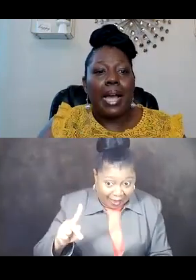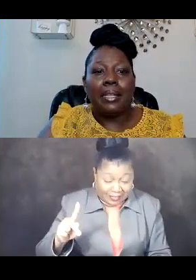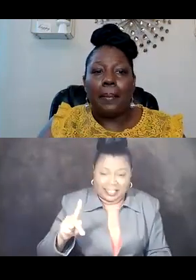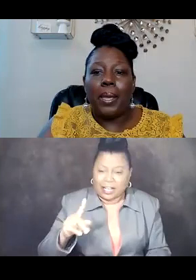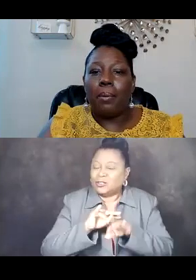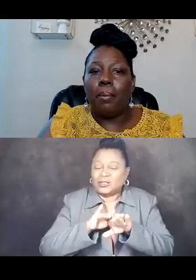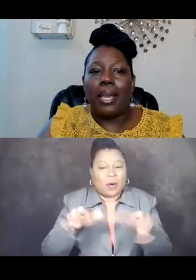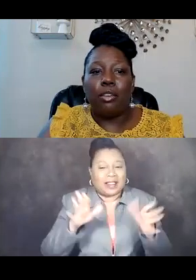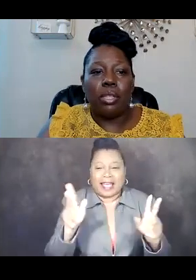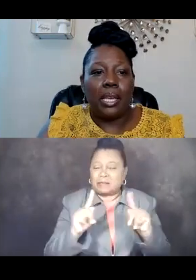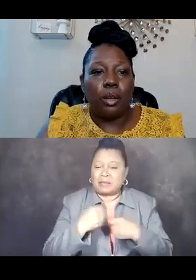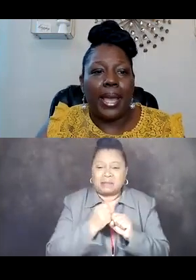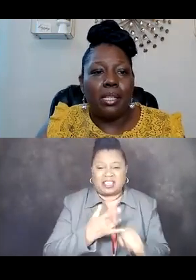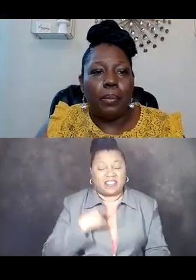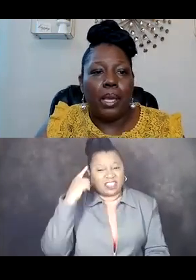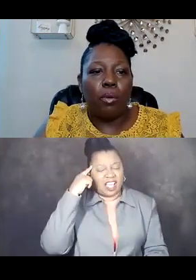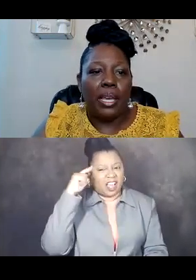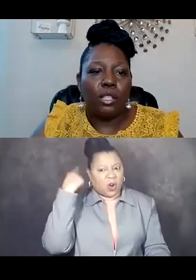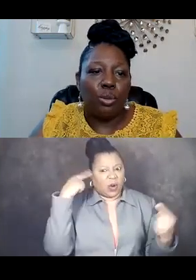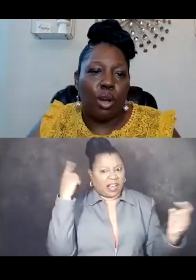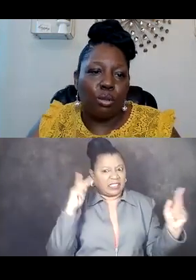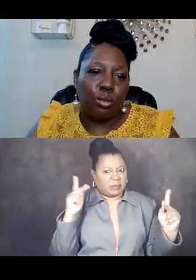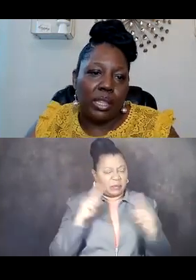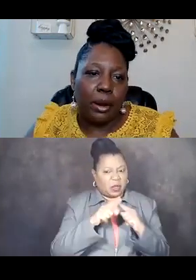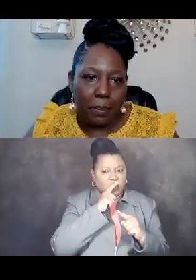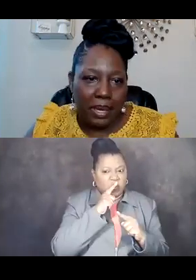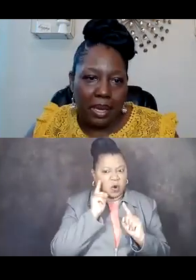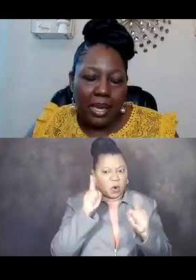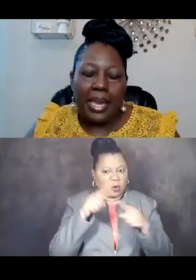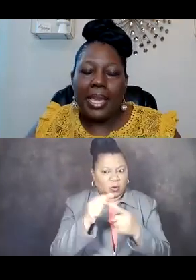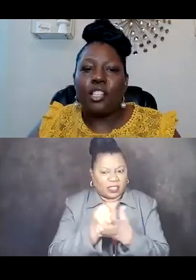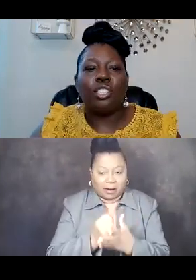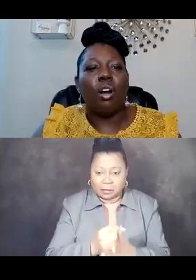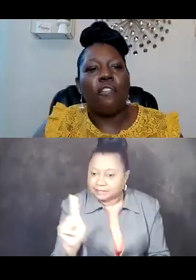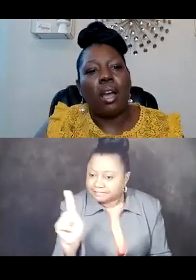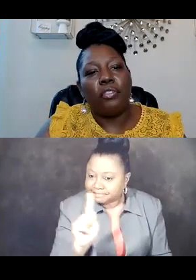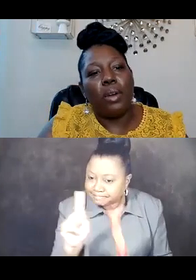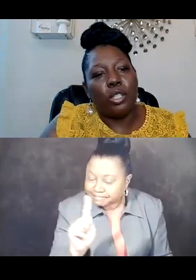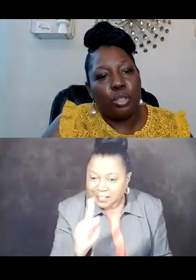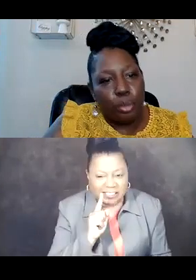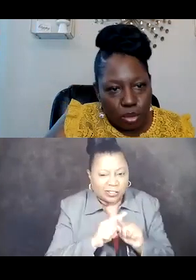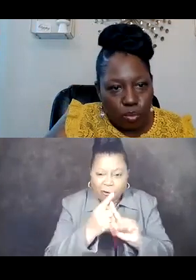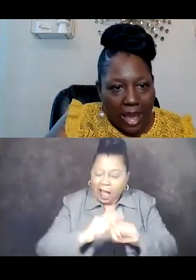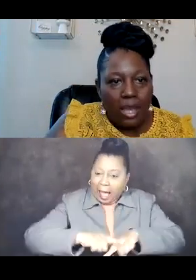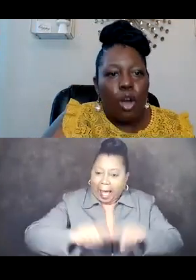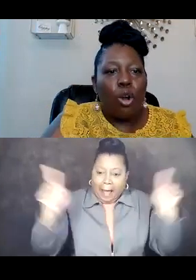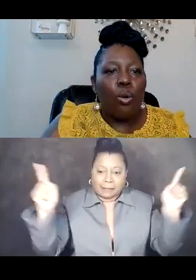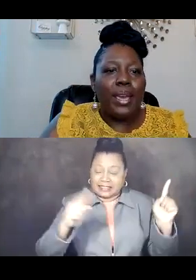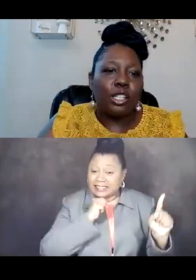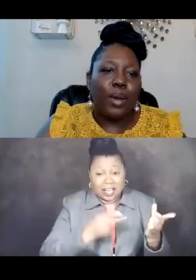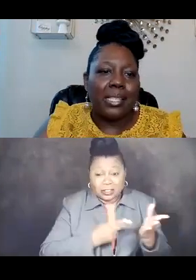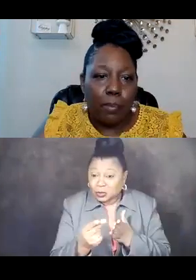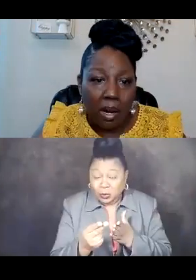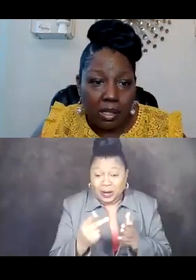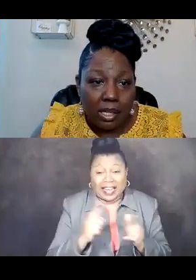Do not let people make you think crazy people is who go to therapy. It is so far from the truth, right? Who